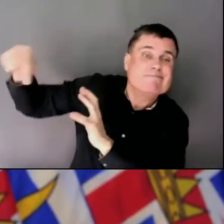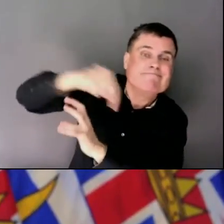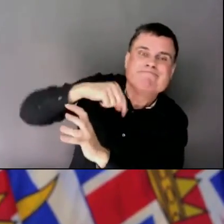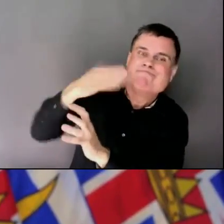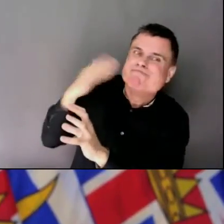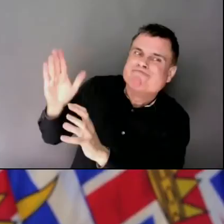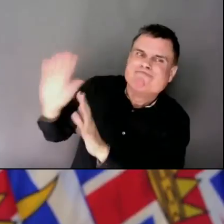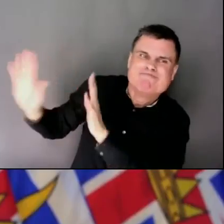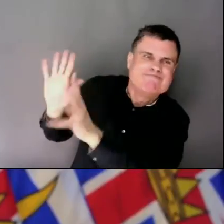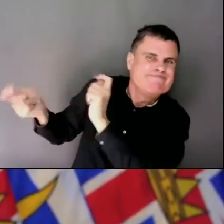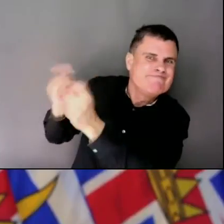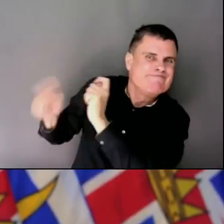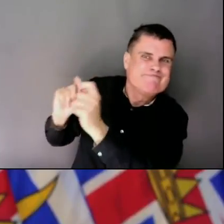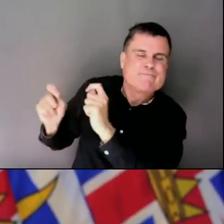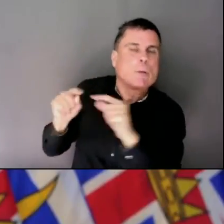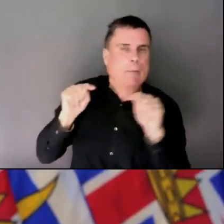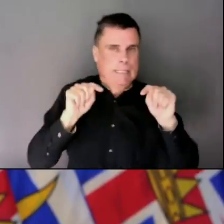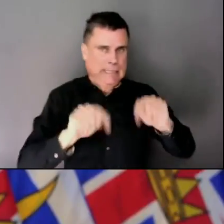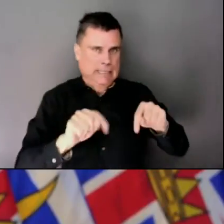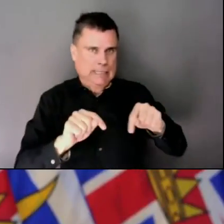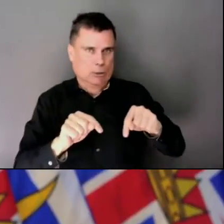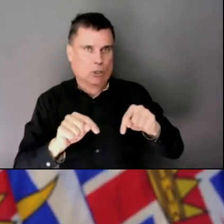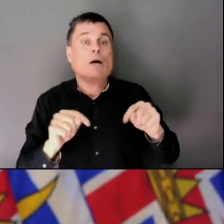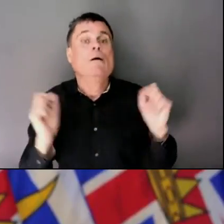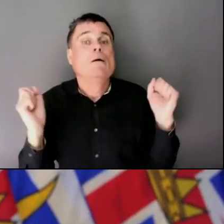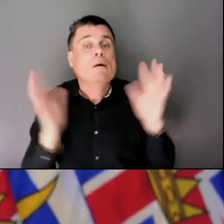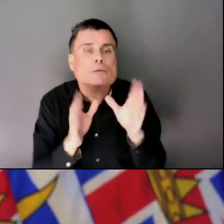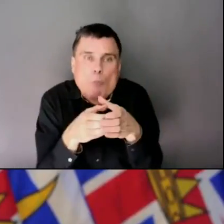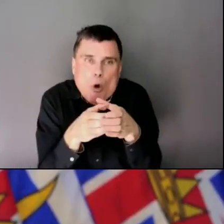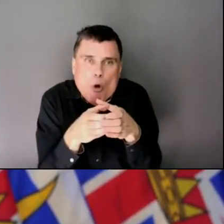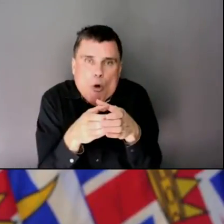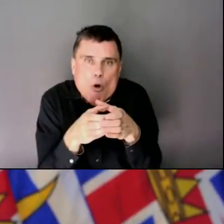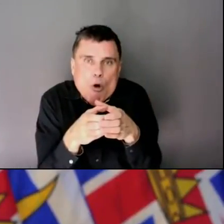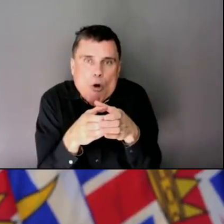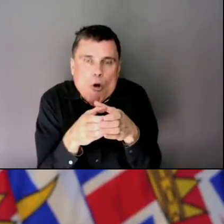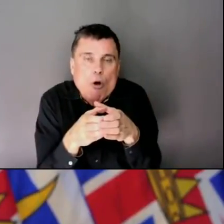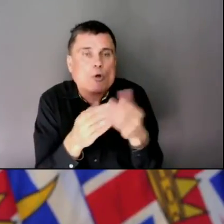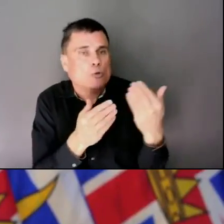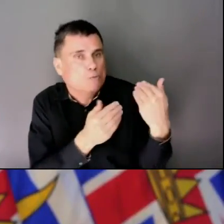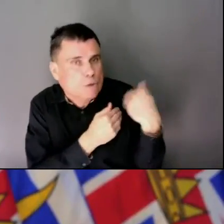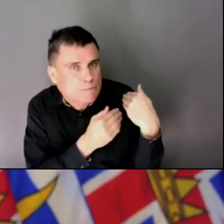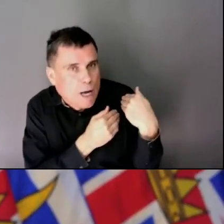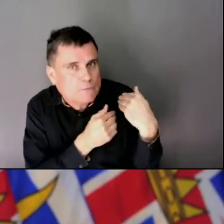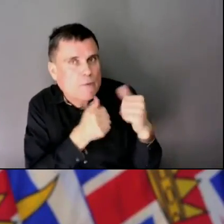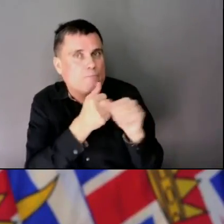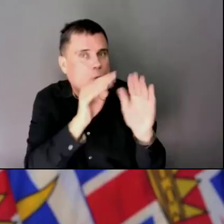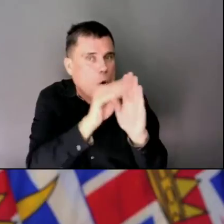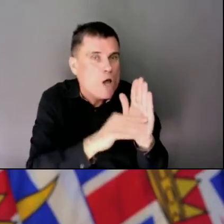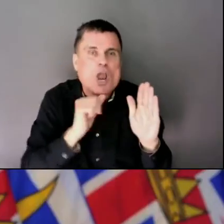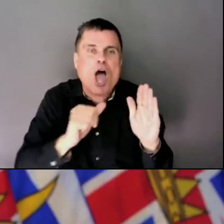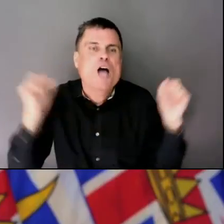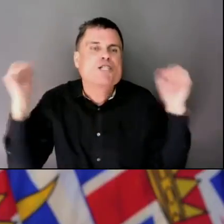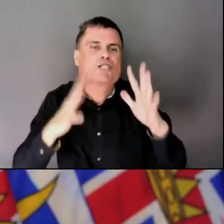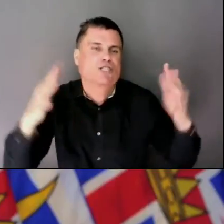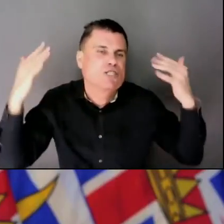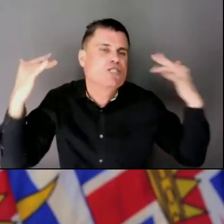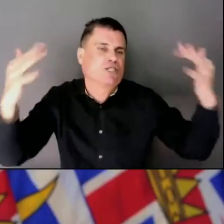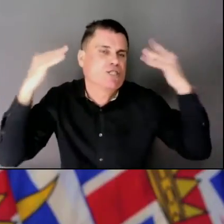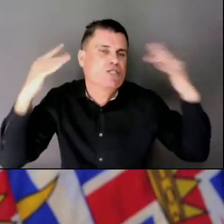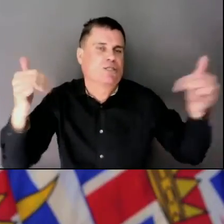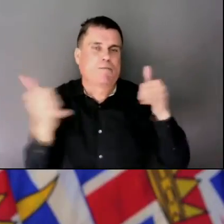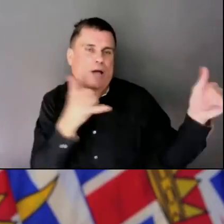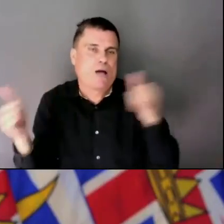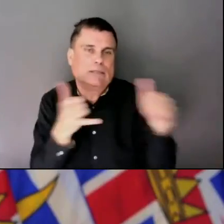get together in smaller groups responsibly, not having the big parties that we saw last summer that we were associated with some of